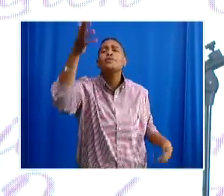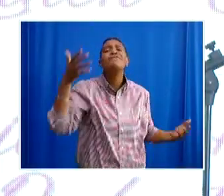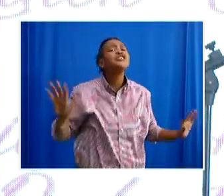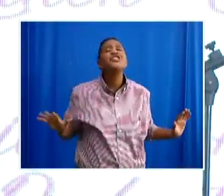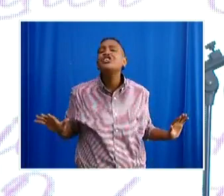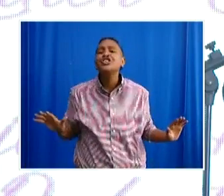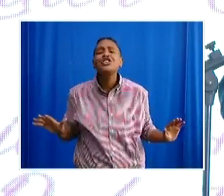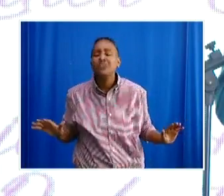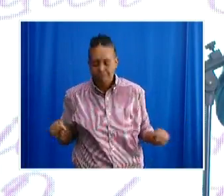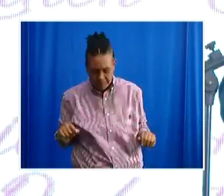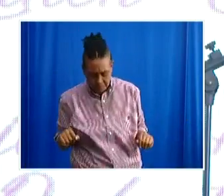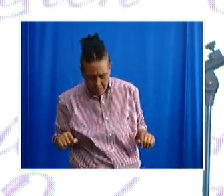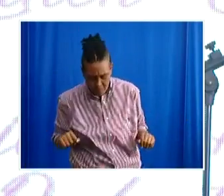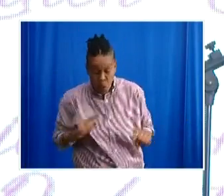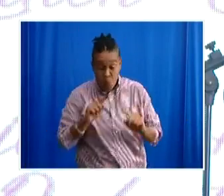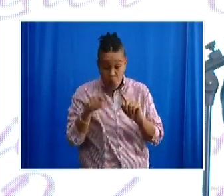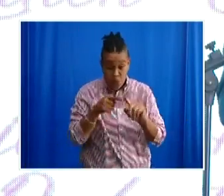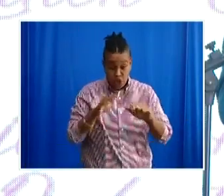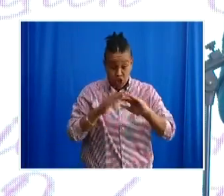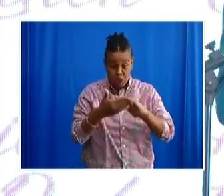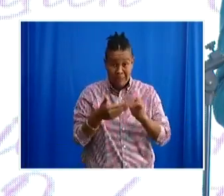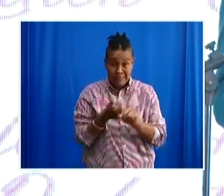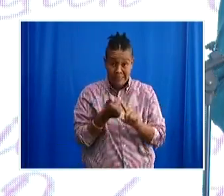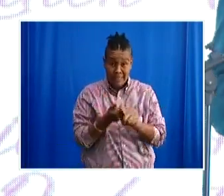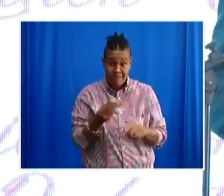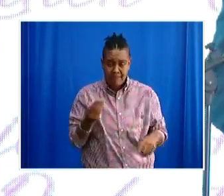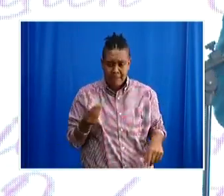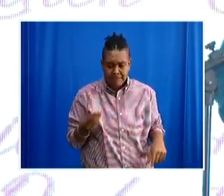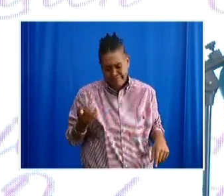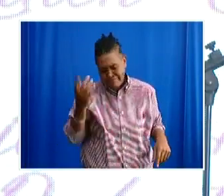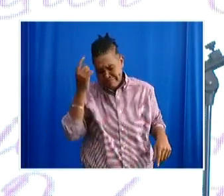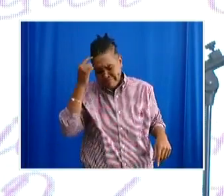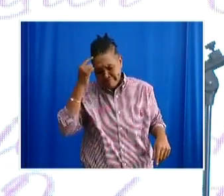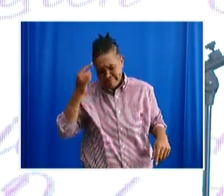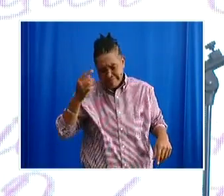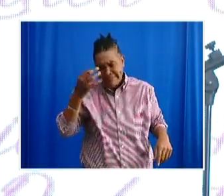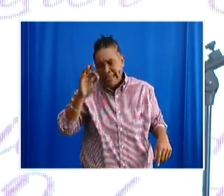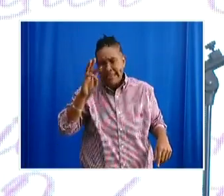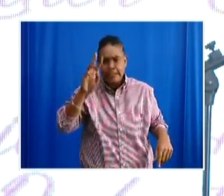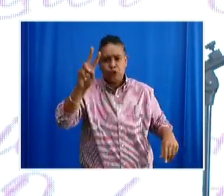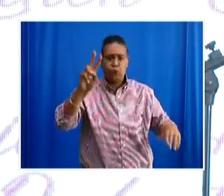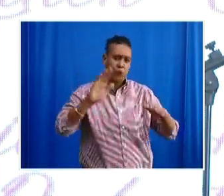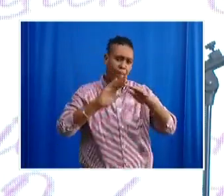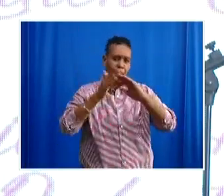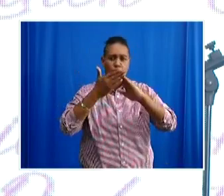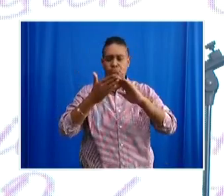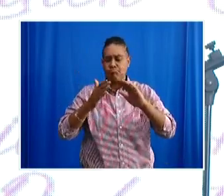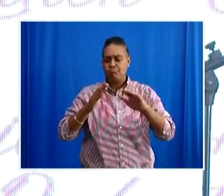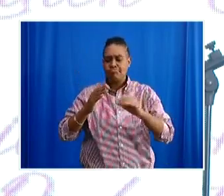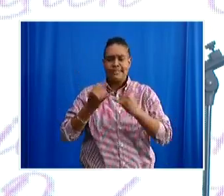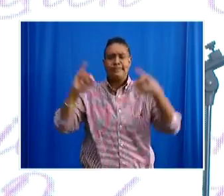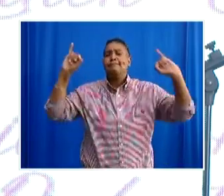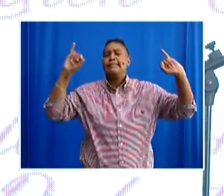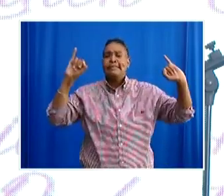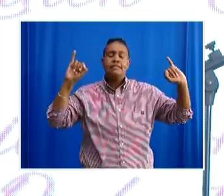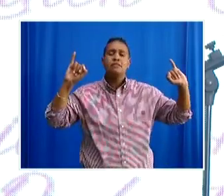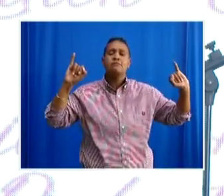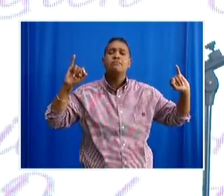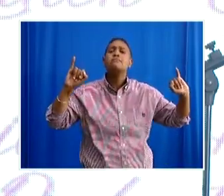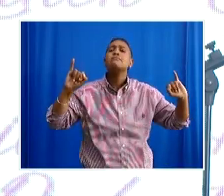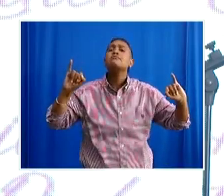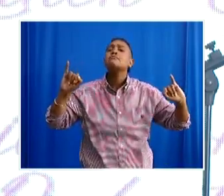when Jamaica was given birth in 1962, our Constitution made provisions for something that's